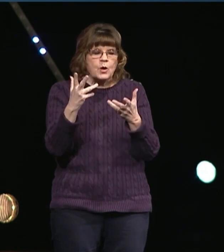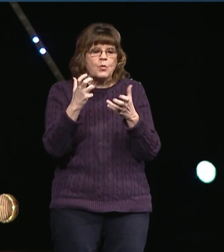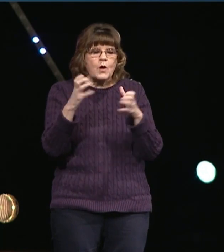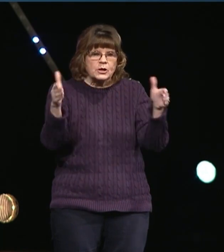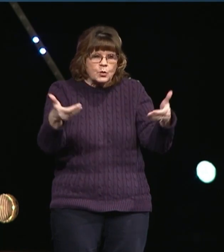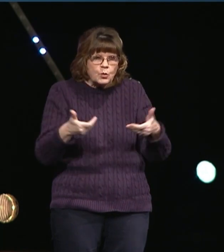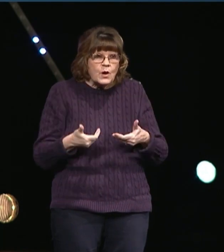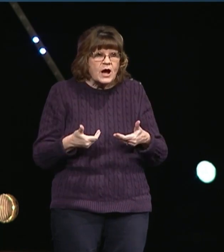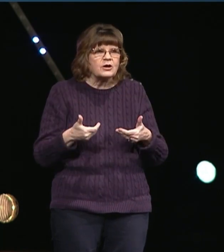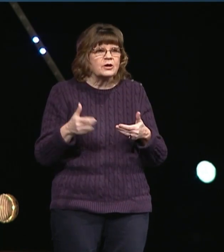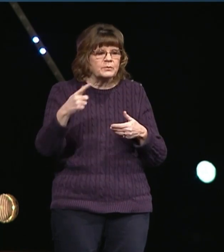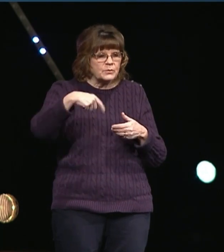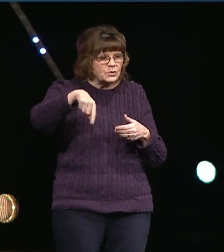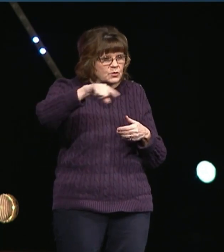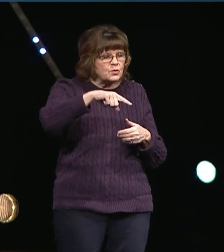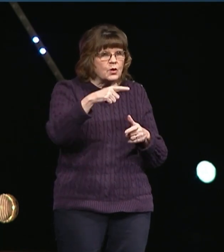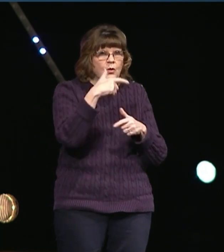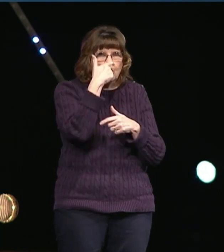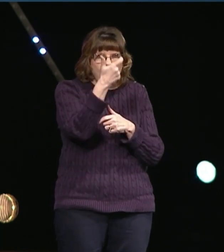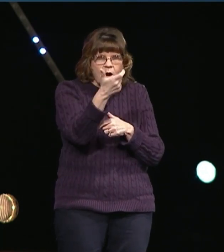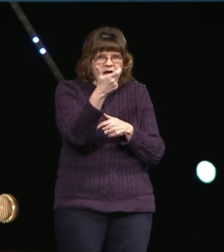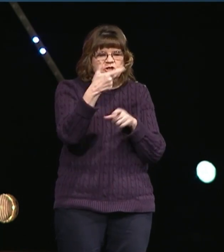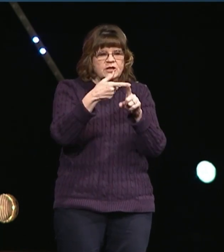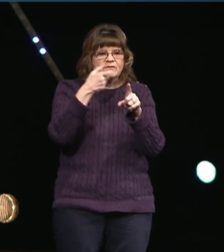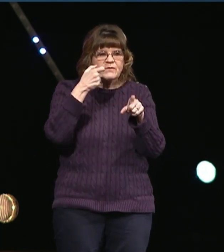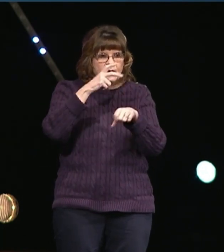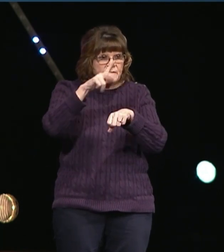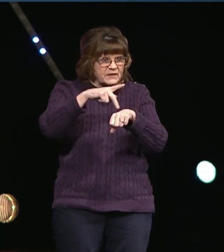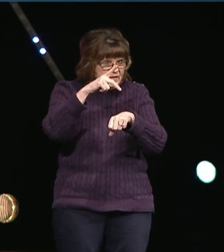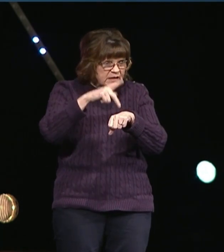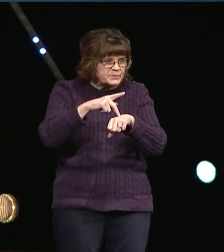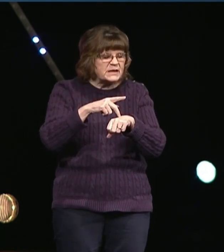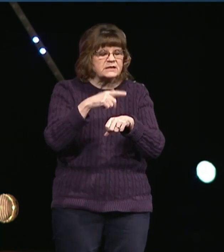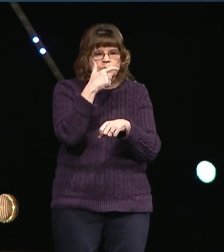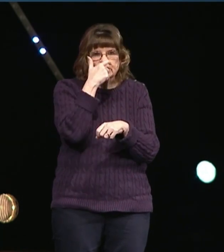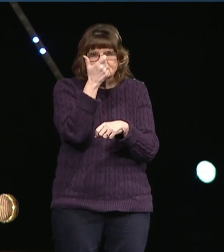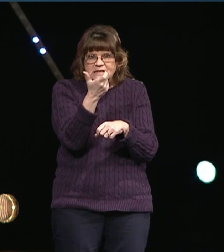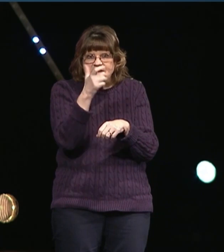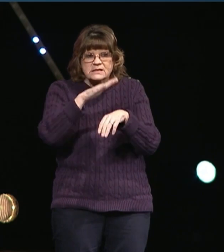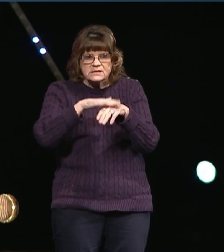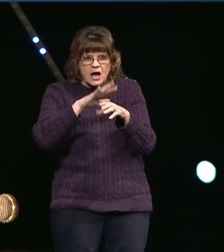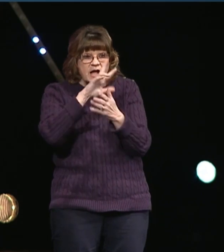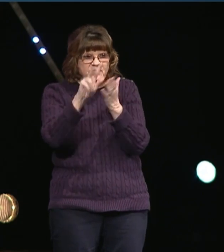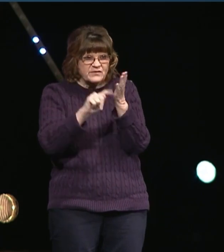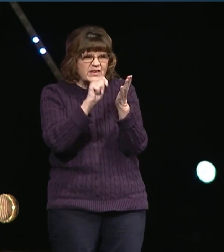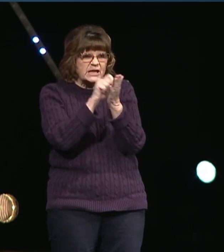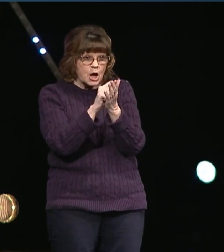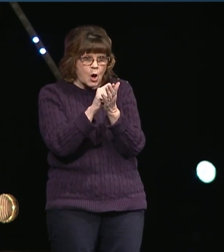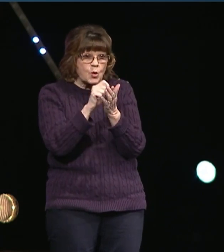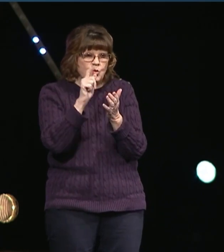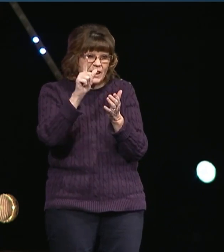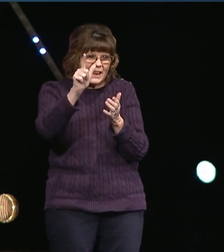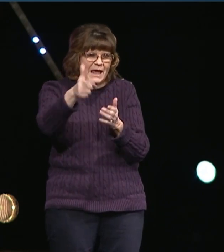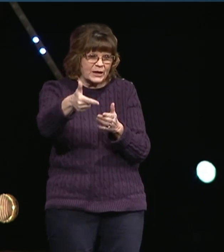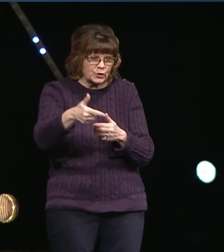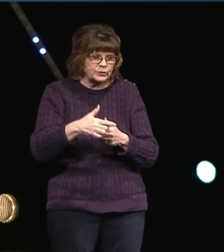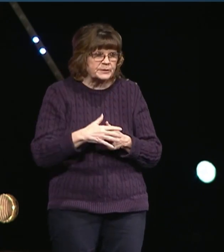here, and those of you that are watching in the Philippines or will see this on video, we're so thankful that you're joining.